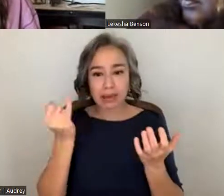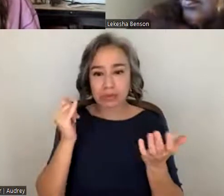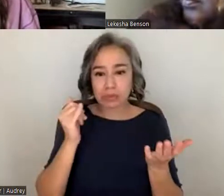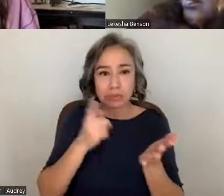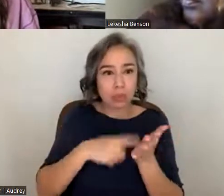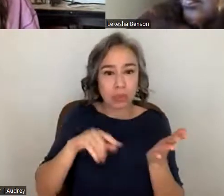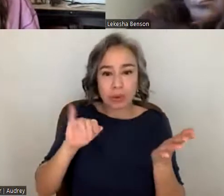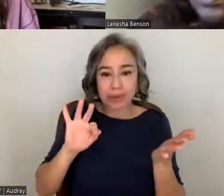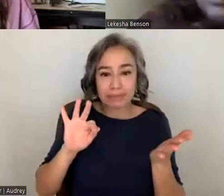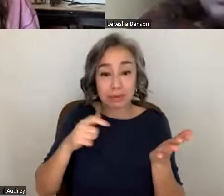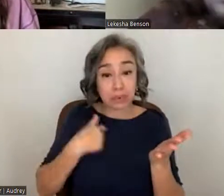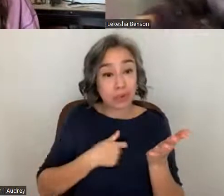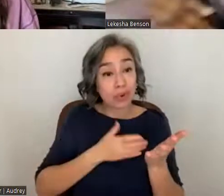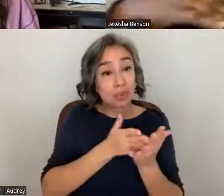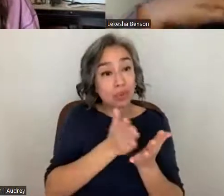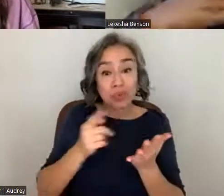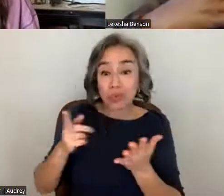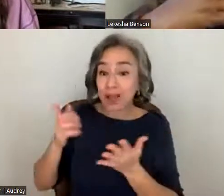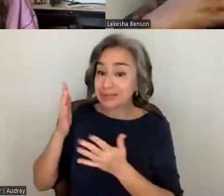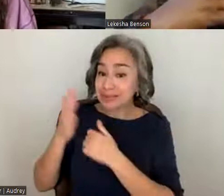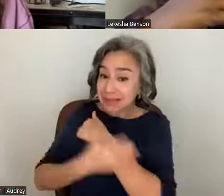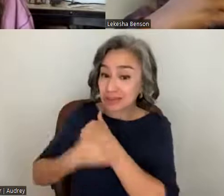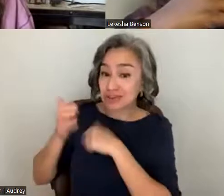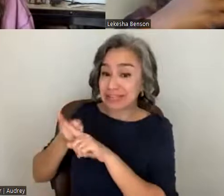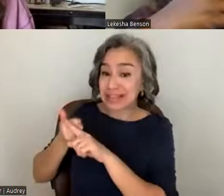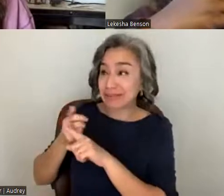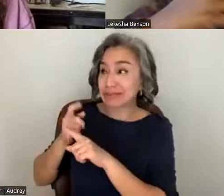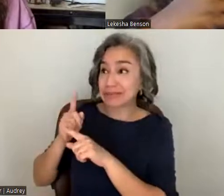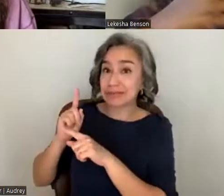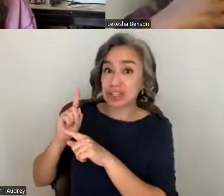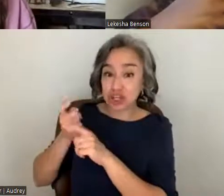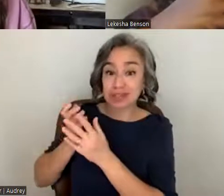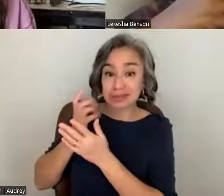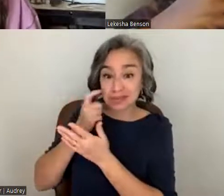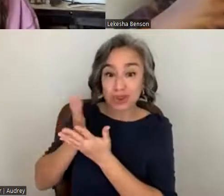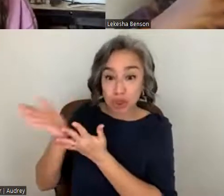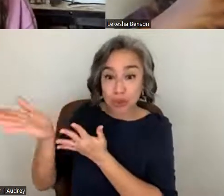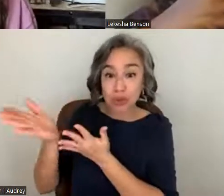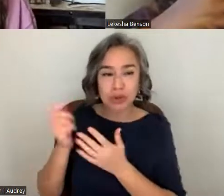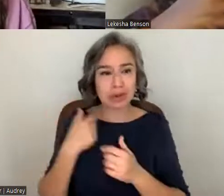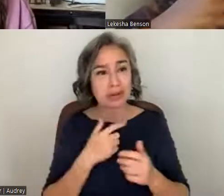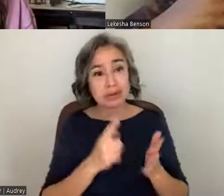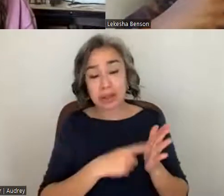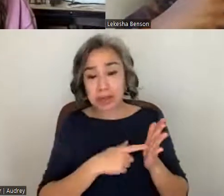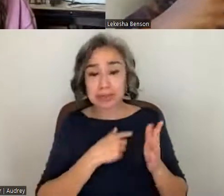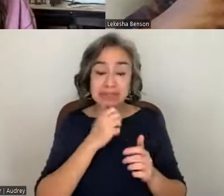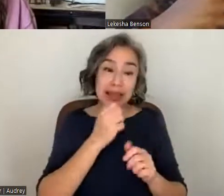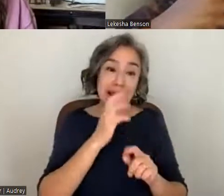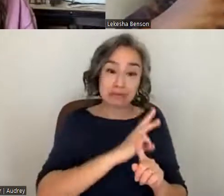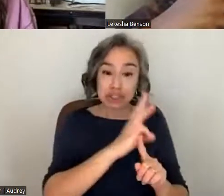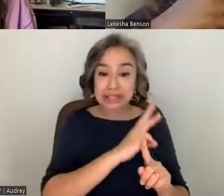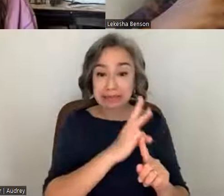the country just went through, and in some places we do it every 6 months, every year, and the whole